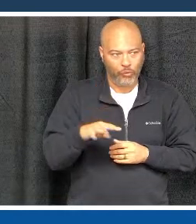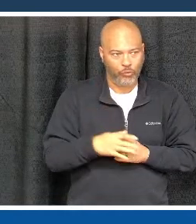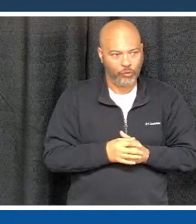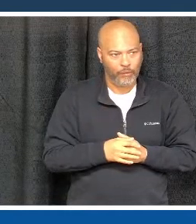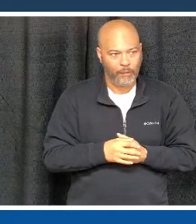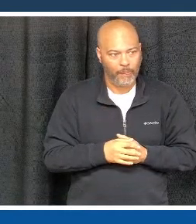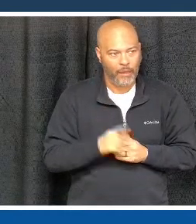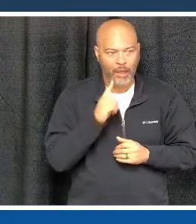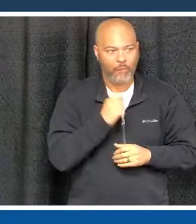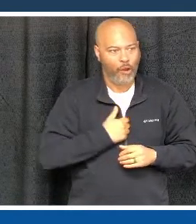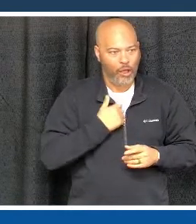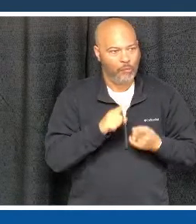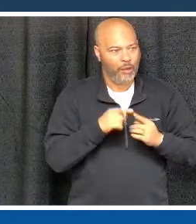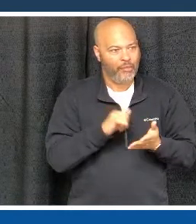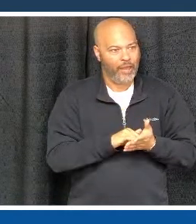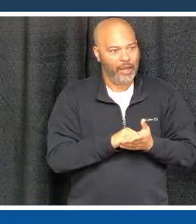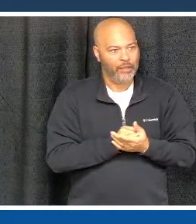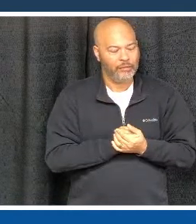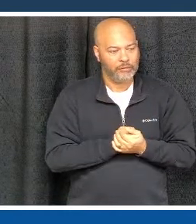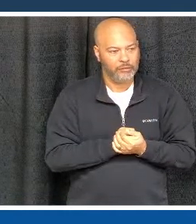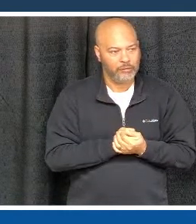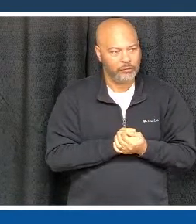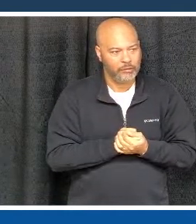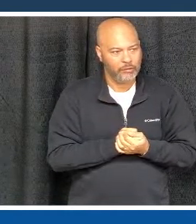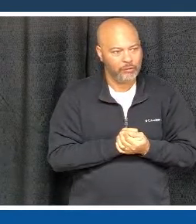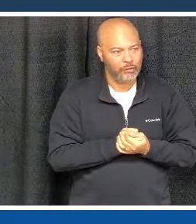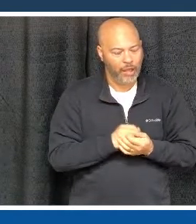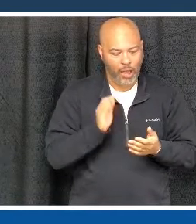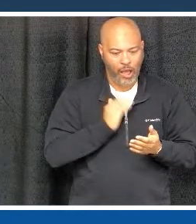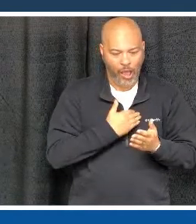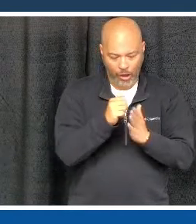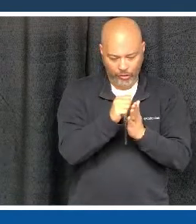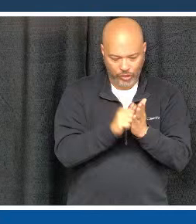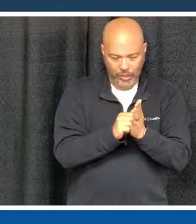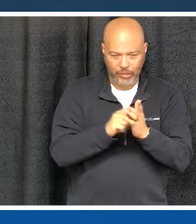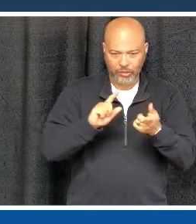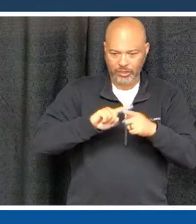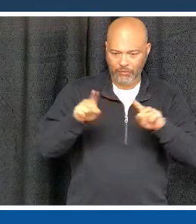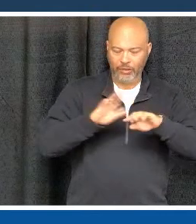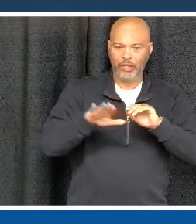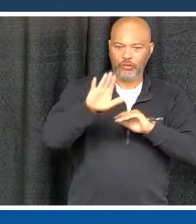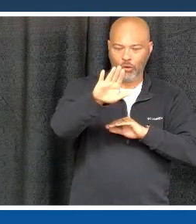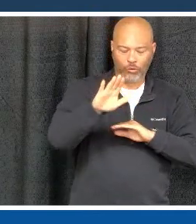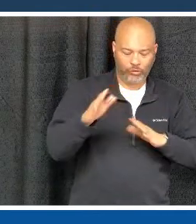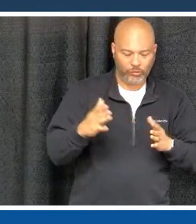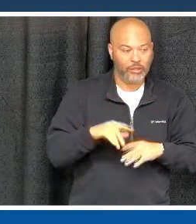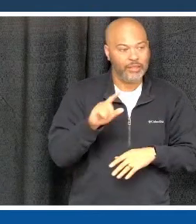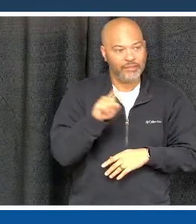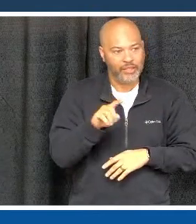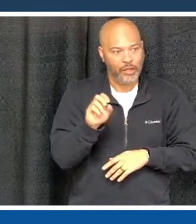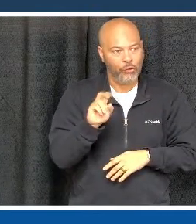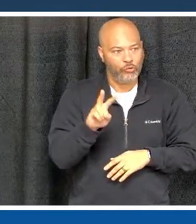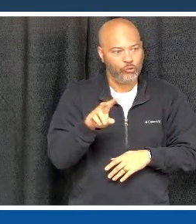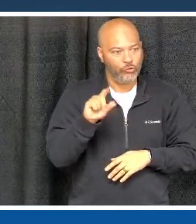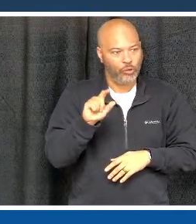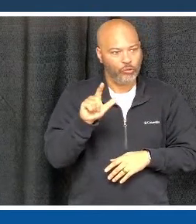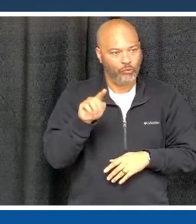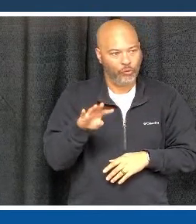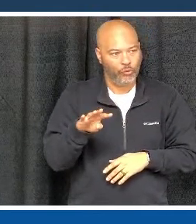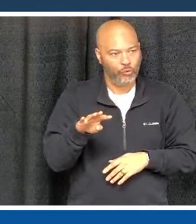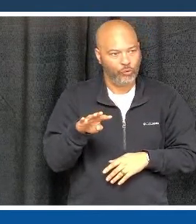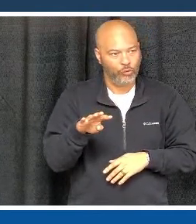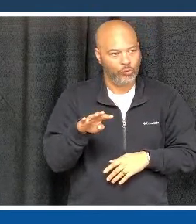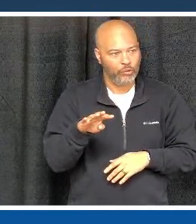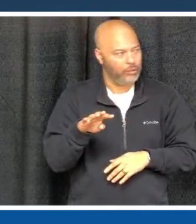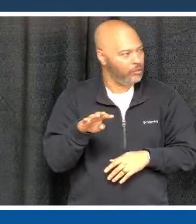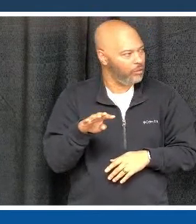Sure, apologize about that. Our agenda was a little out of order from yours. Z02 2024, I assume that's the